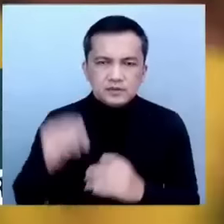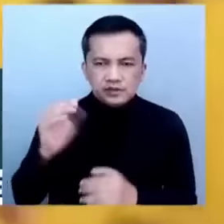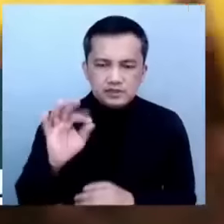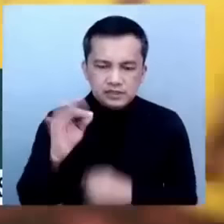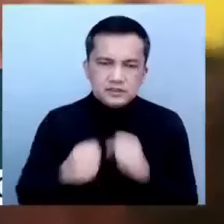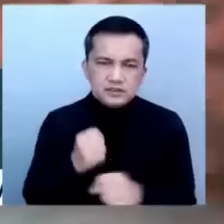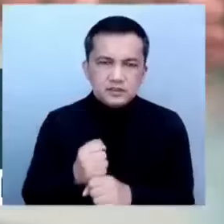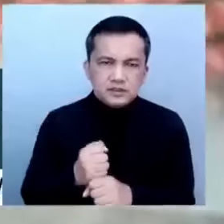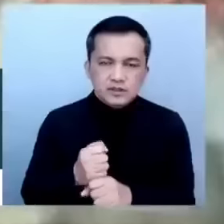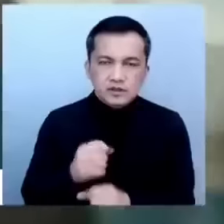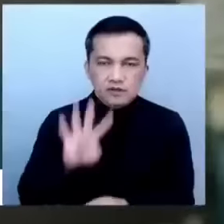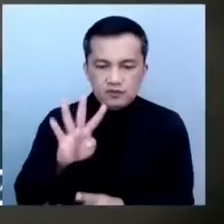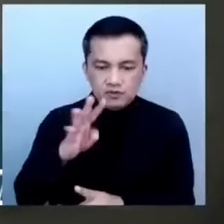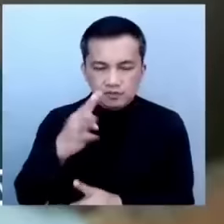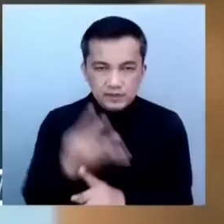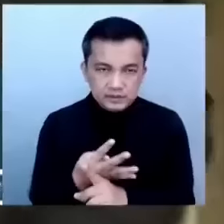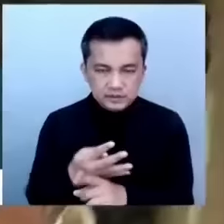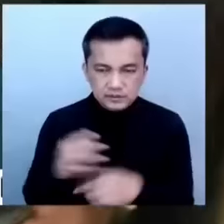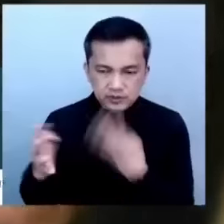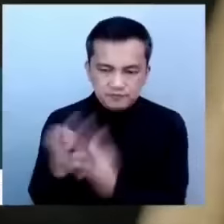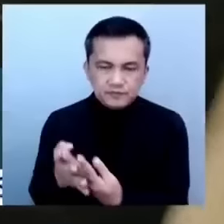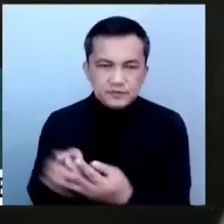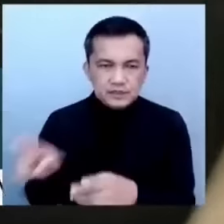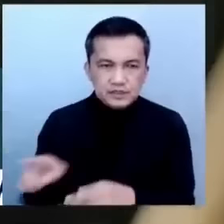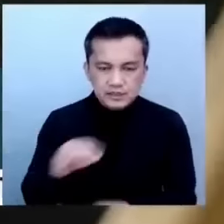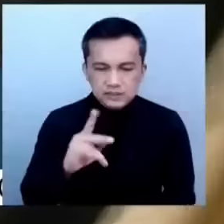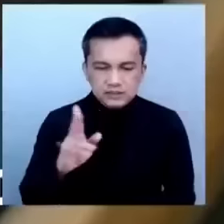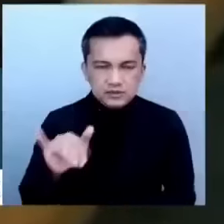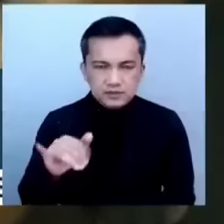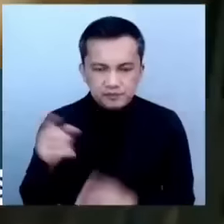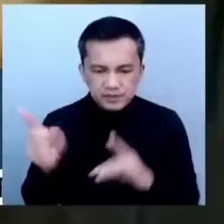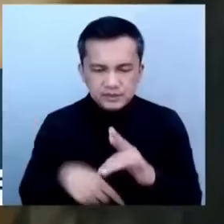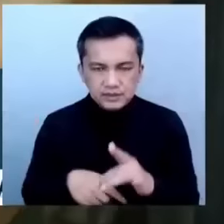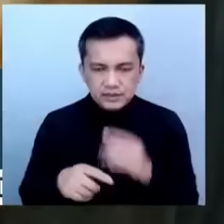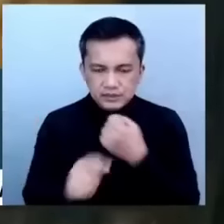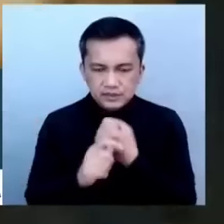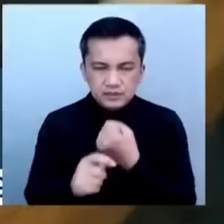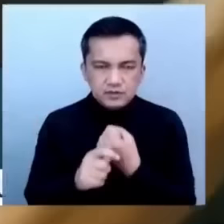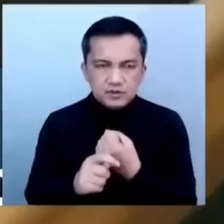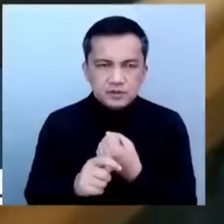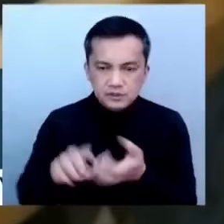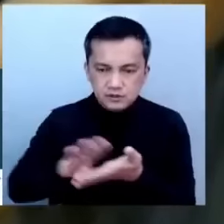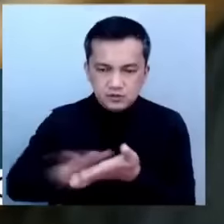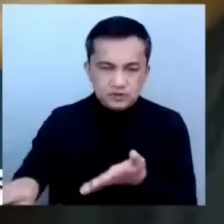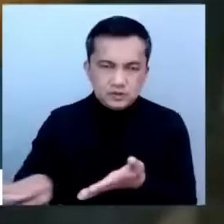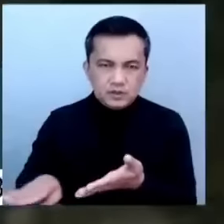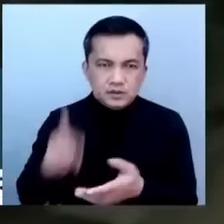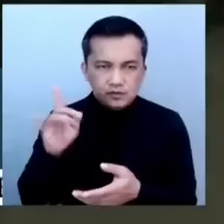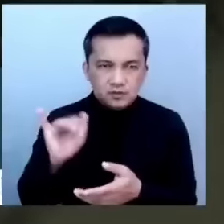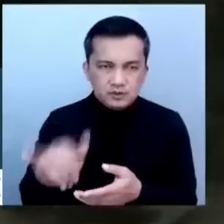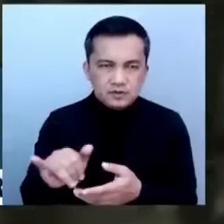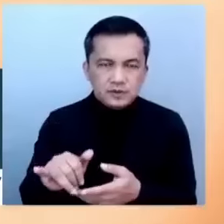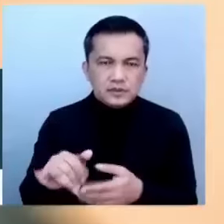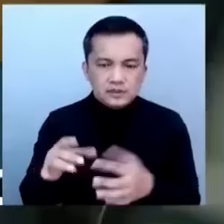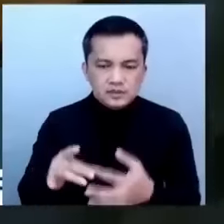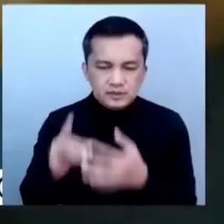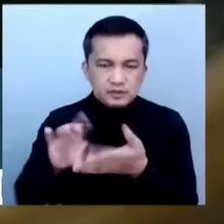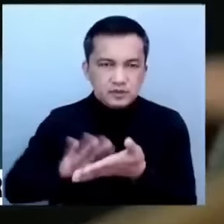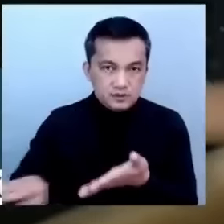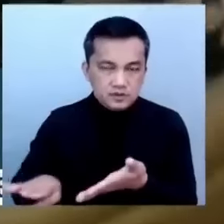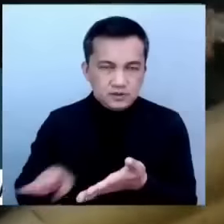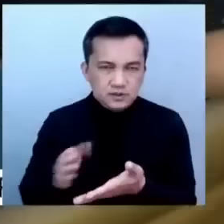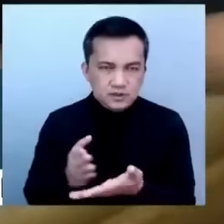of imprisonment. This has the accessory penalty of temporary absolute disqualification and perpetual special disqualification from the right